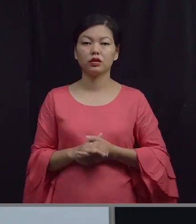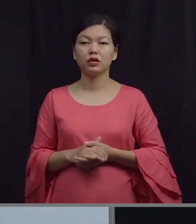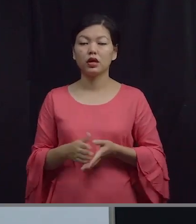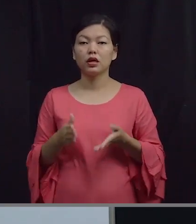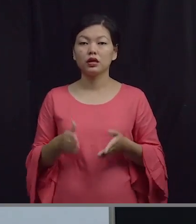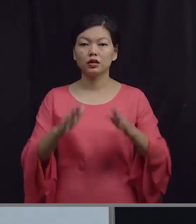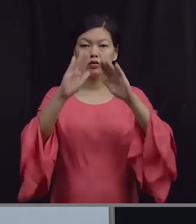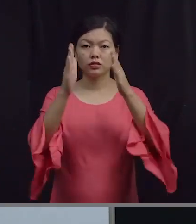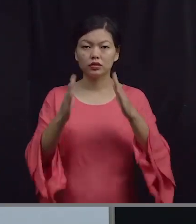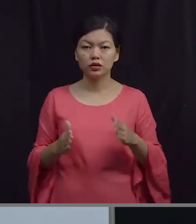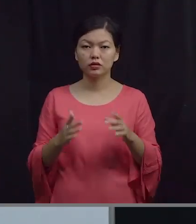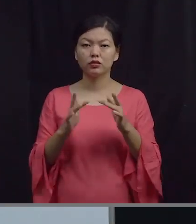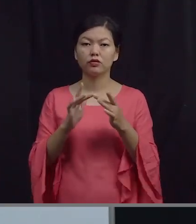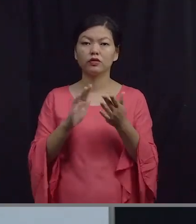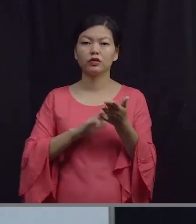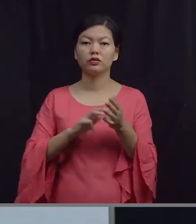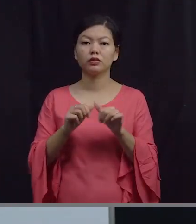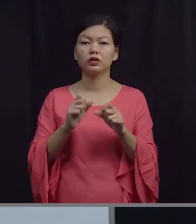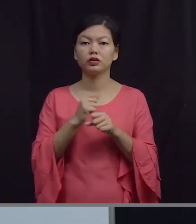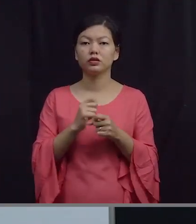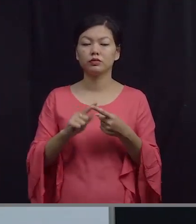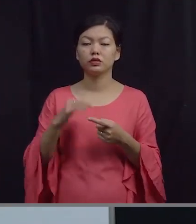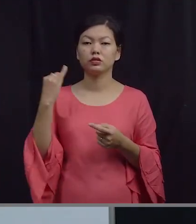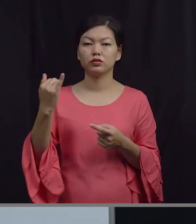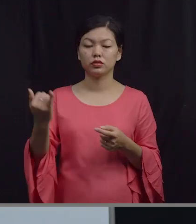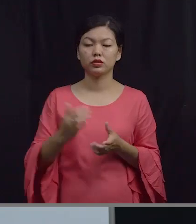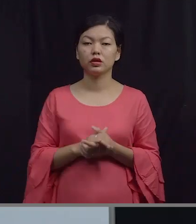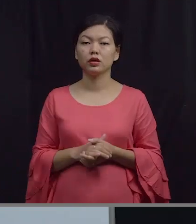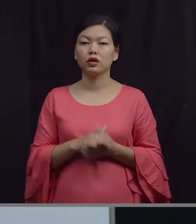of the image also. So let's find the size of the image.